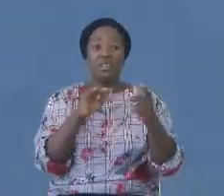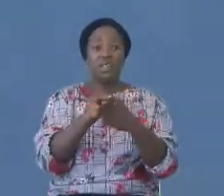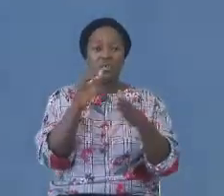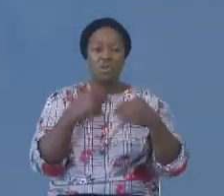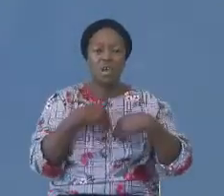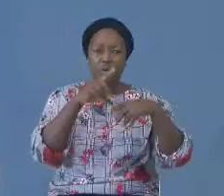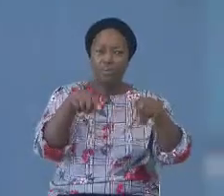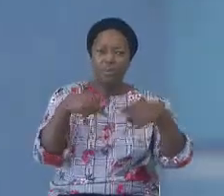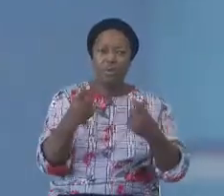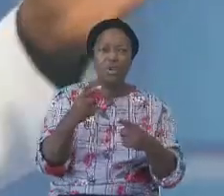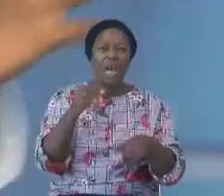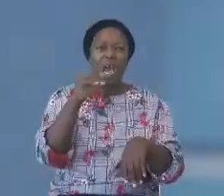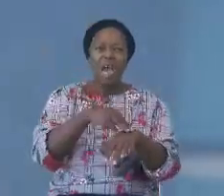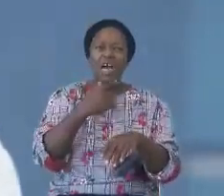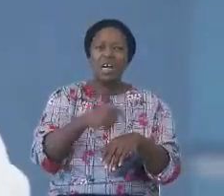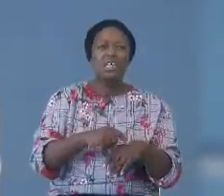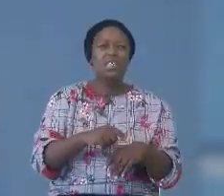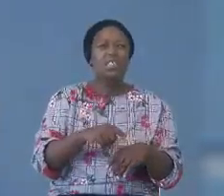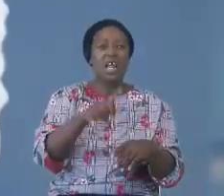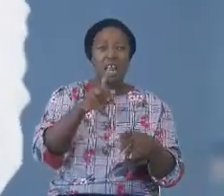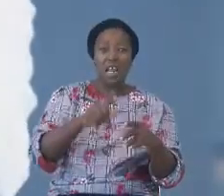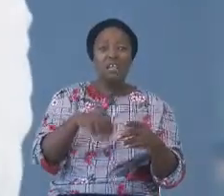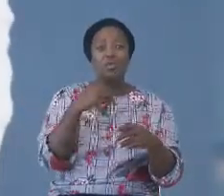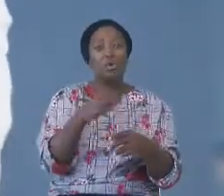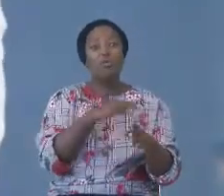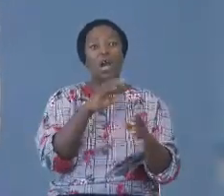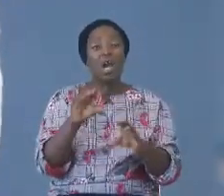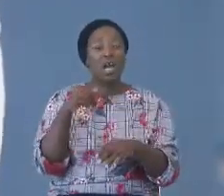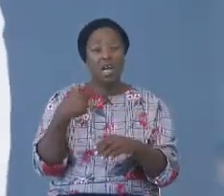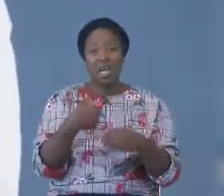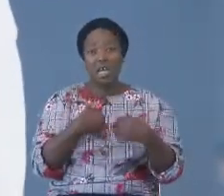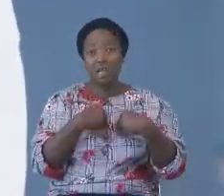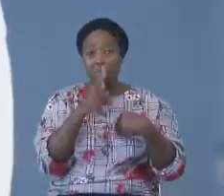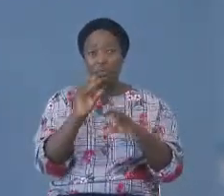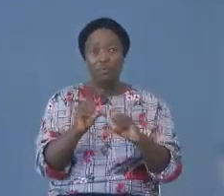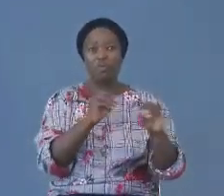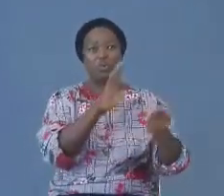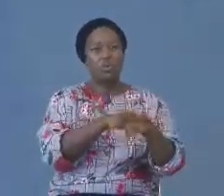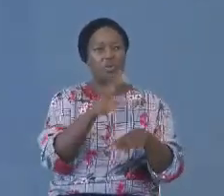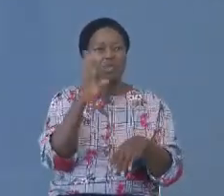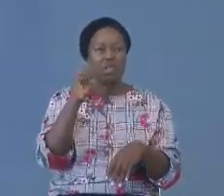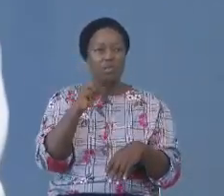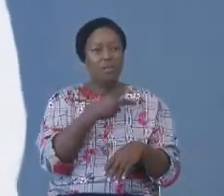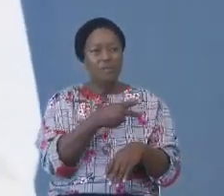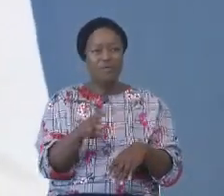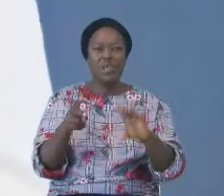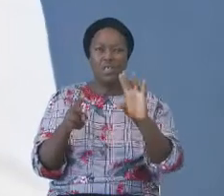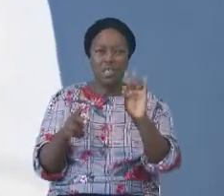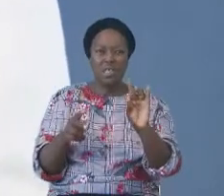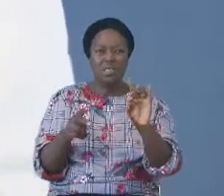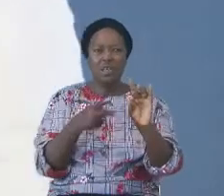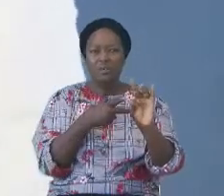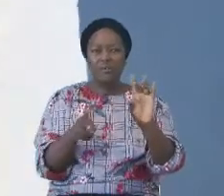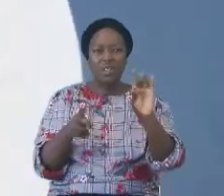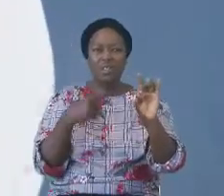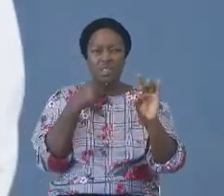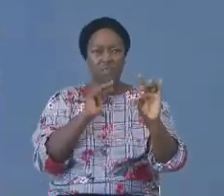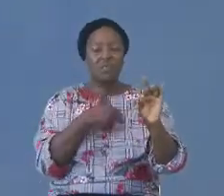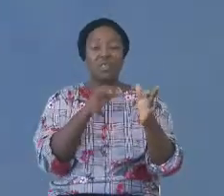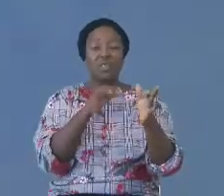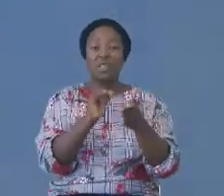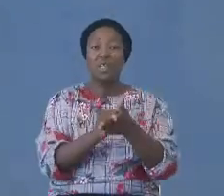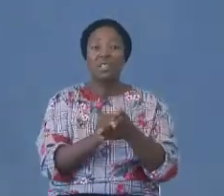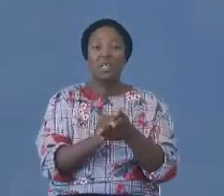the end, all the iniquity that you have done have been laid upon him. And then